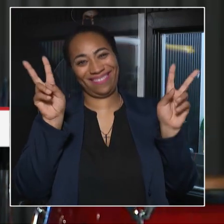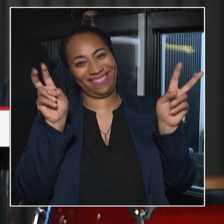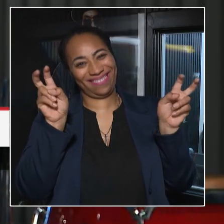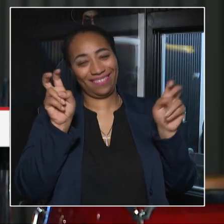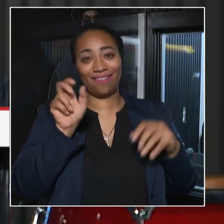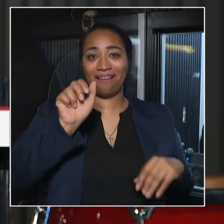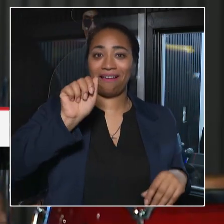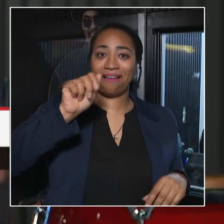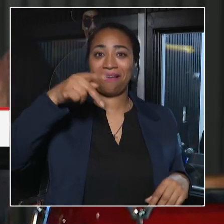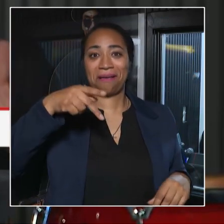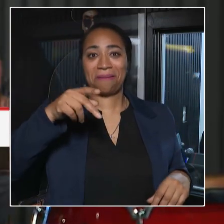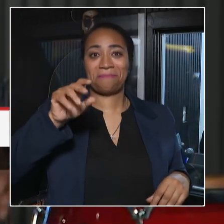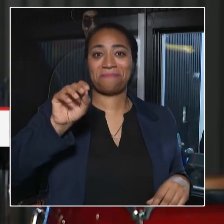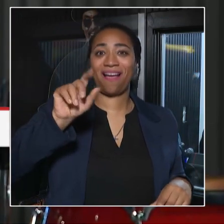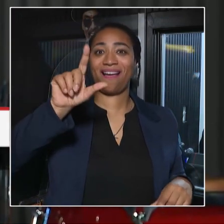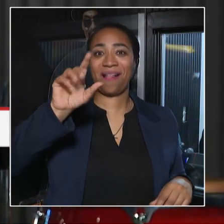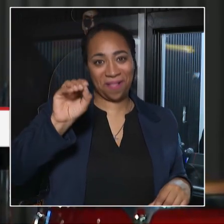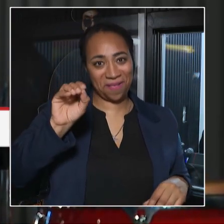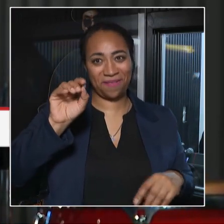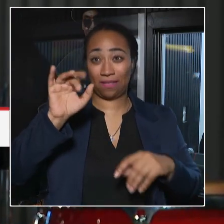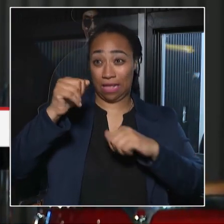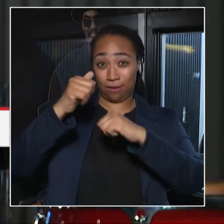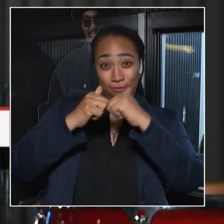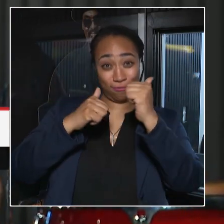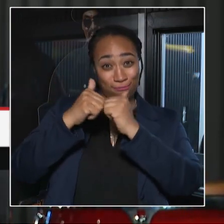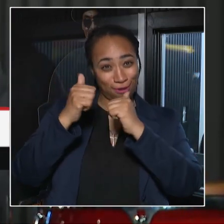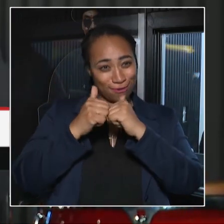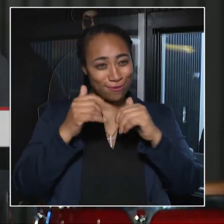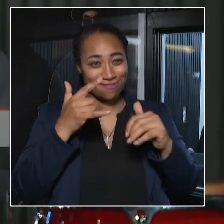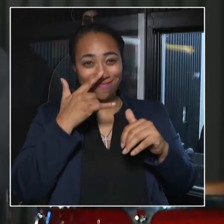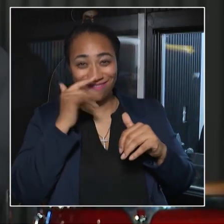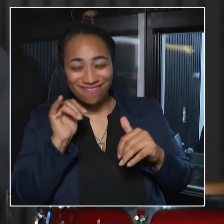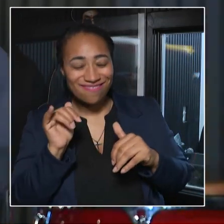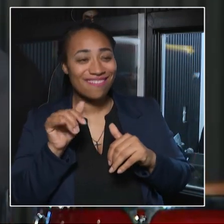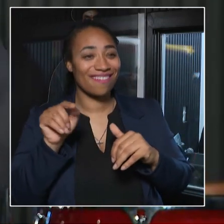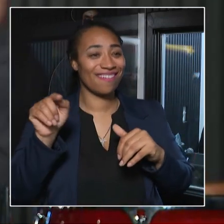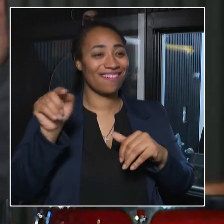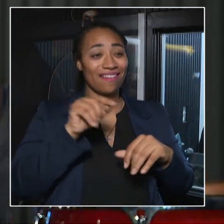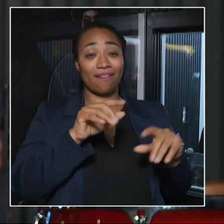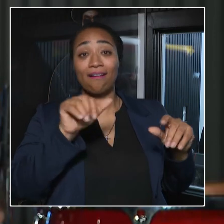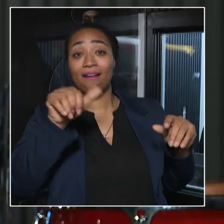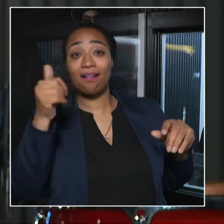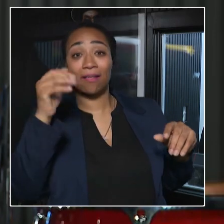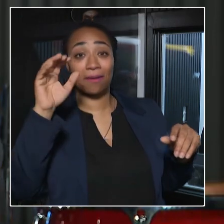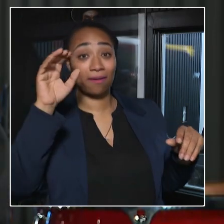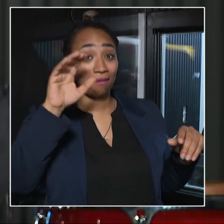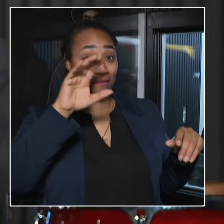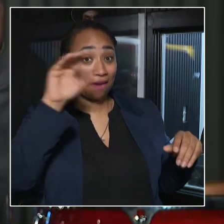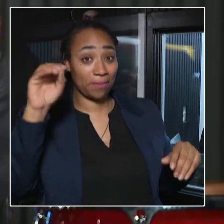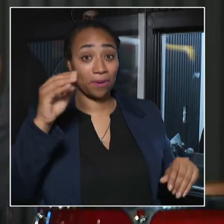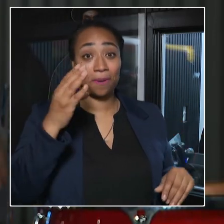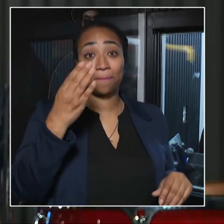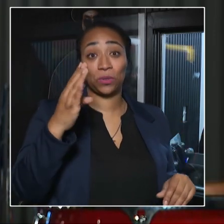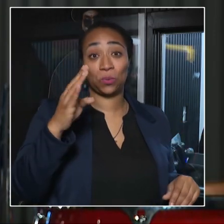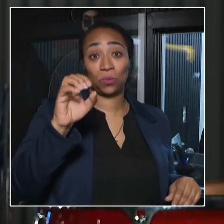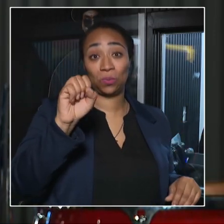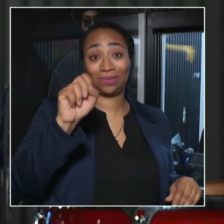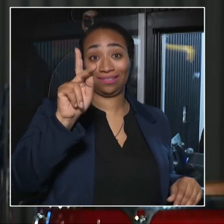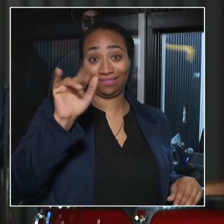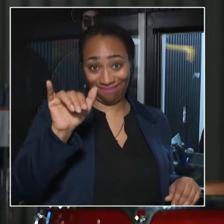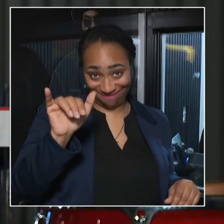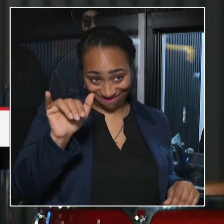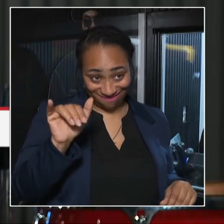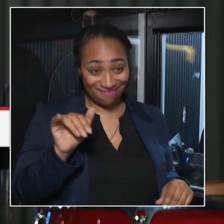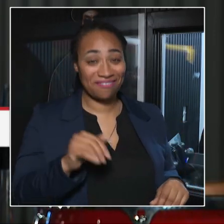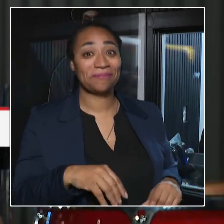Construction. Our exhibits were done by Time Looper and a local company called Creative